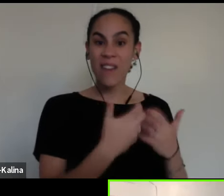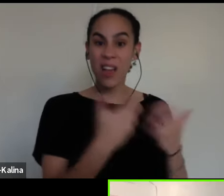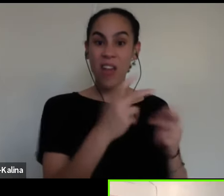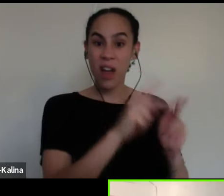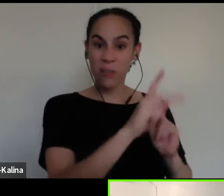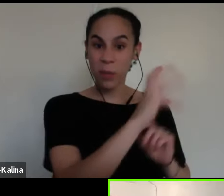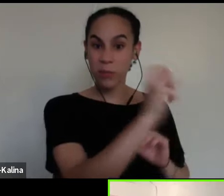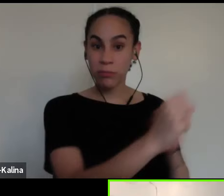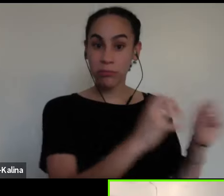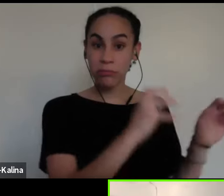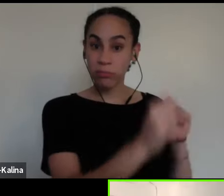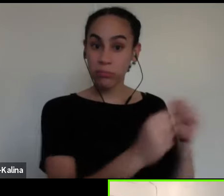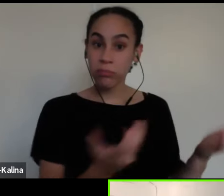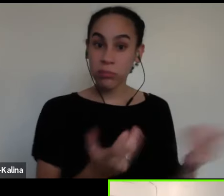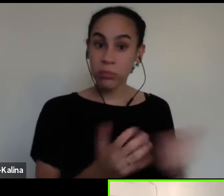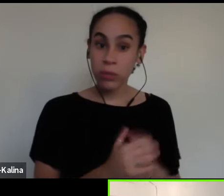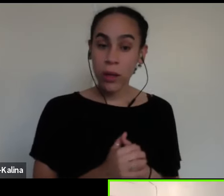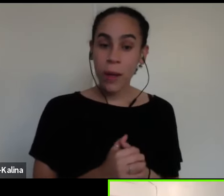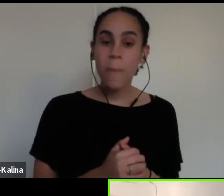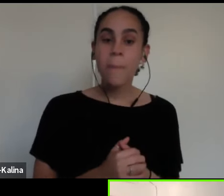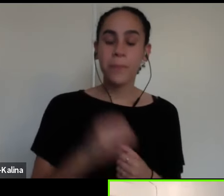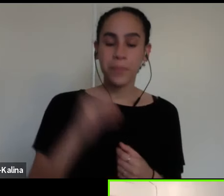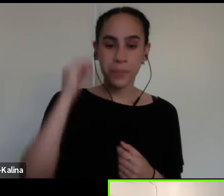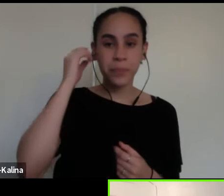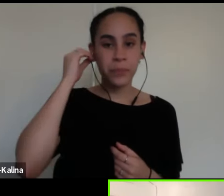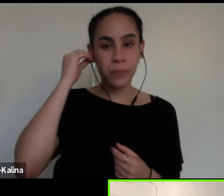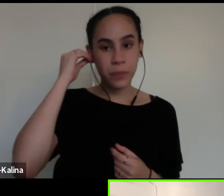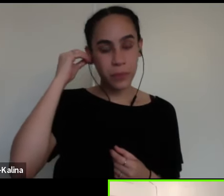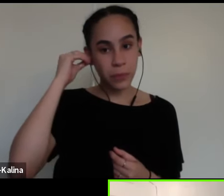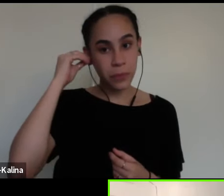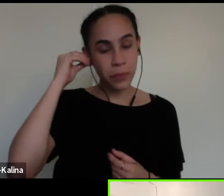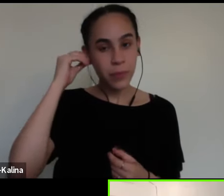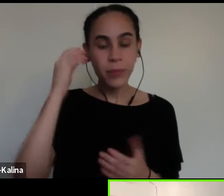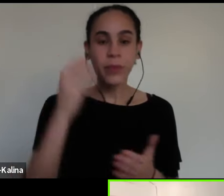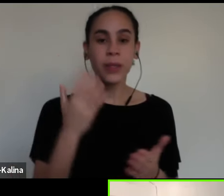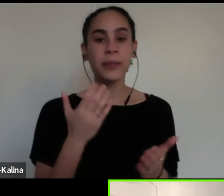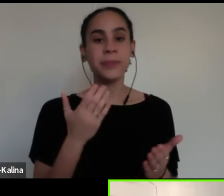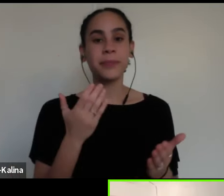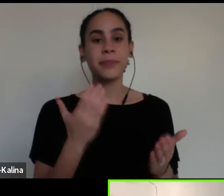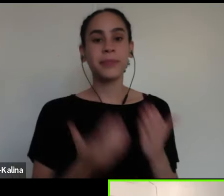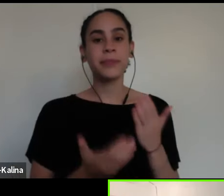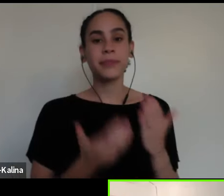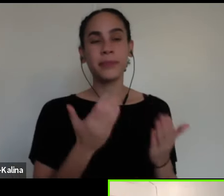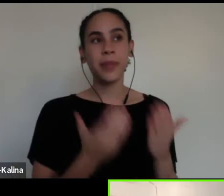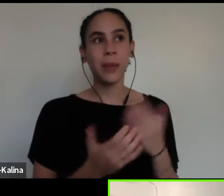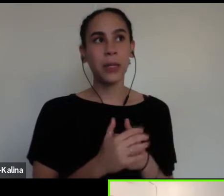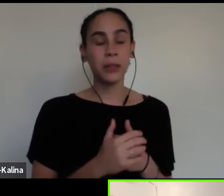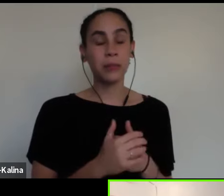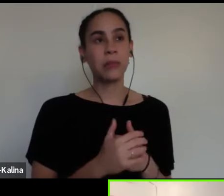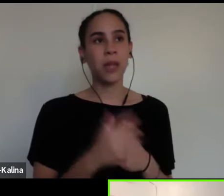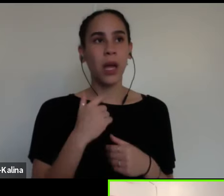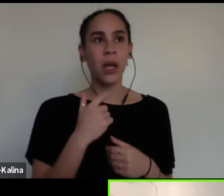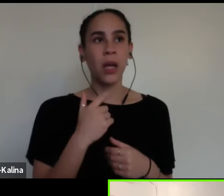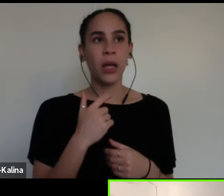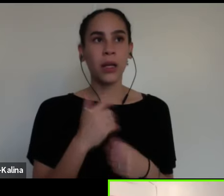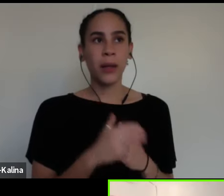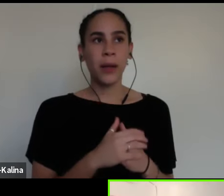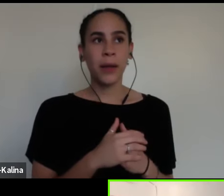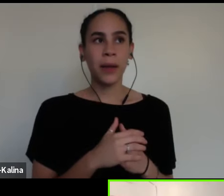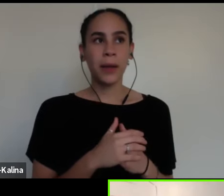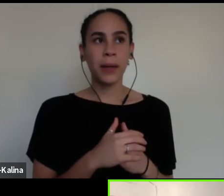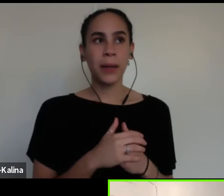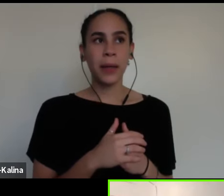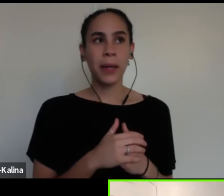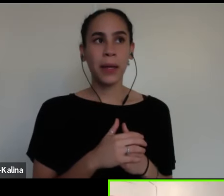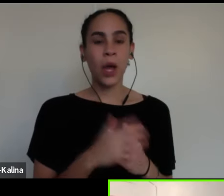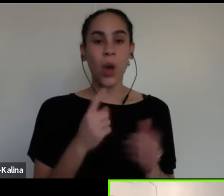Yeah. Well, this is going to feel probably counterintuitive, but what I heard in the reading of that question is incredible. What